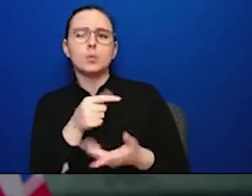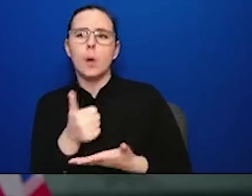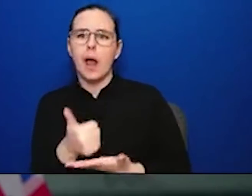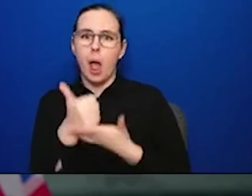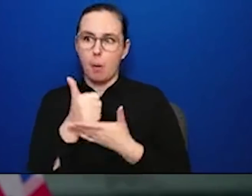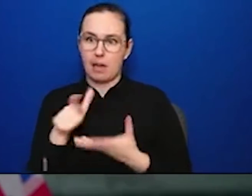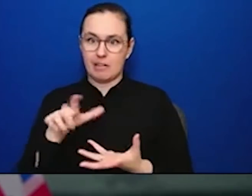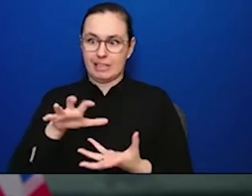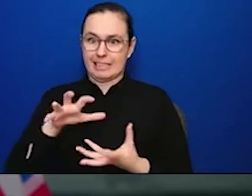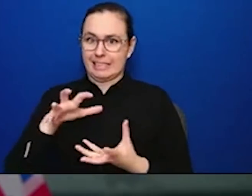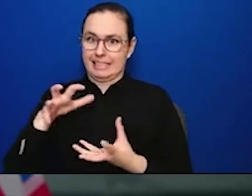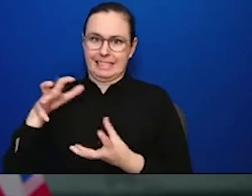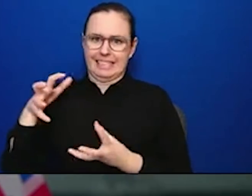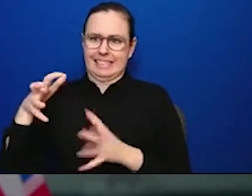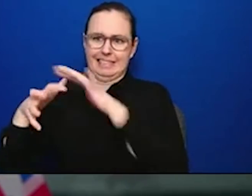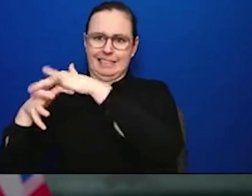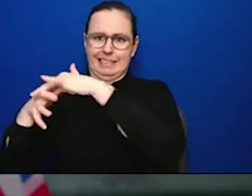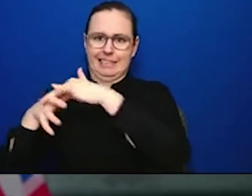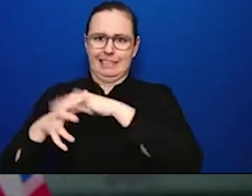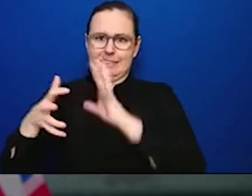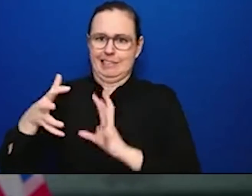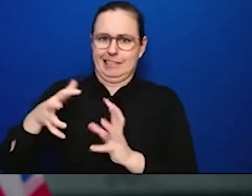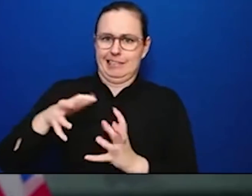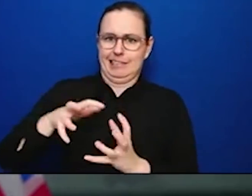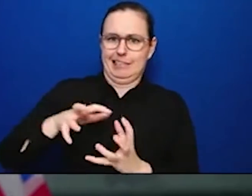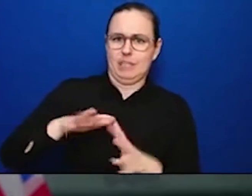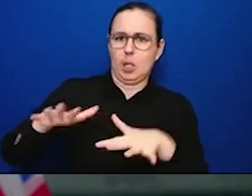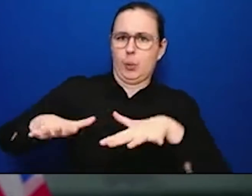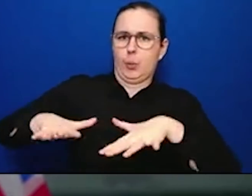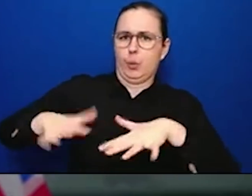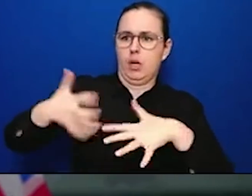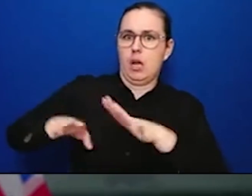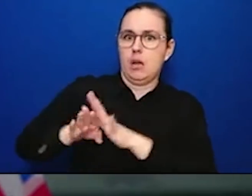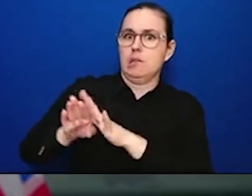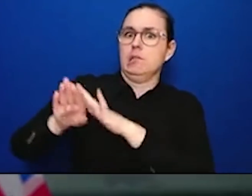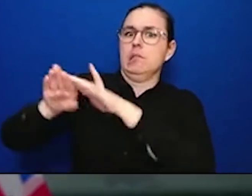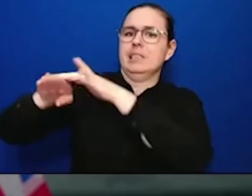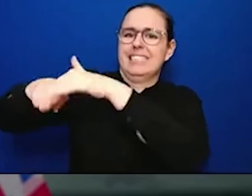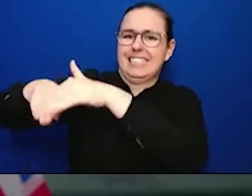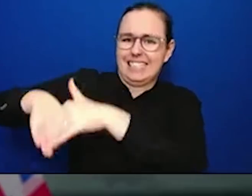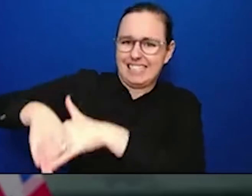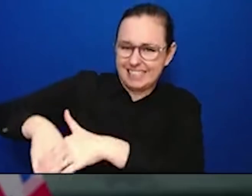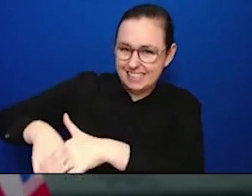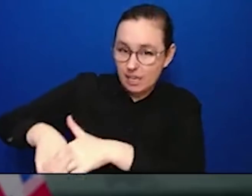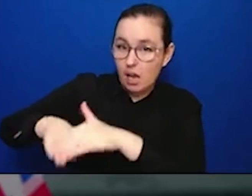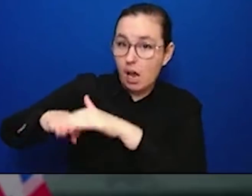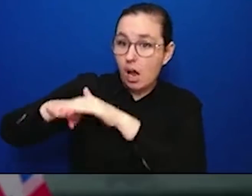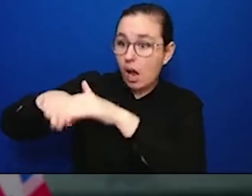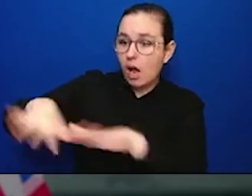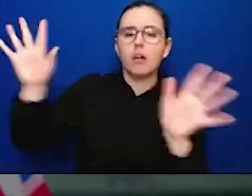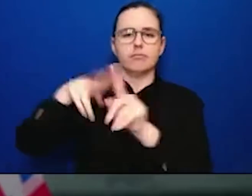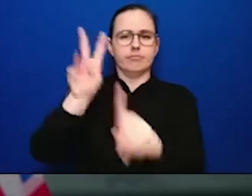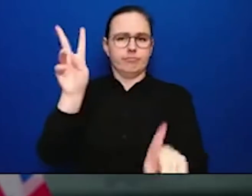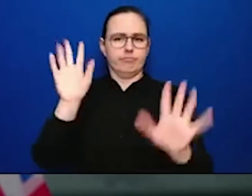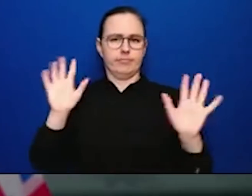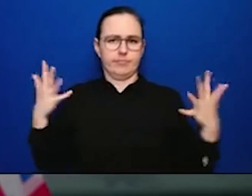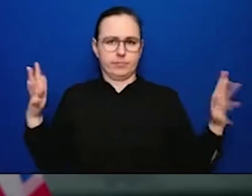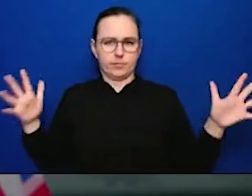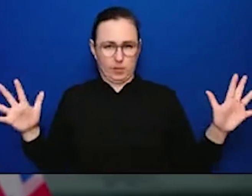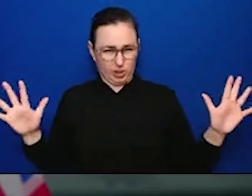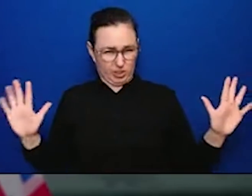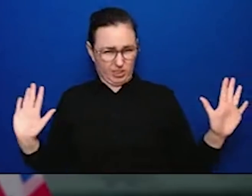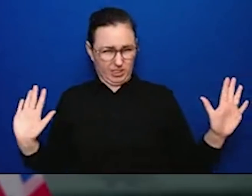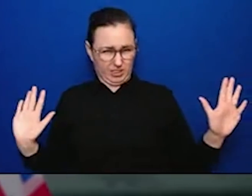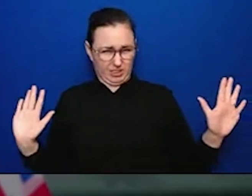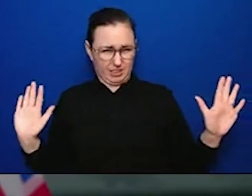the surge on morbidity or mortality. And it goes back again, and I've said this many, many times, to what are our goals of